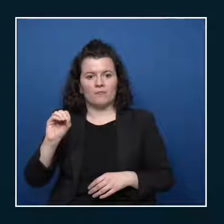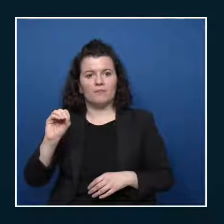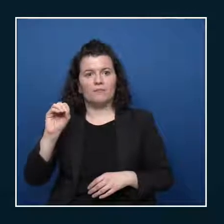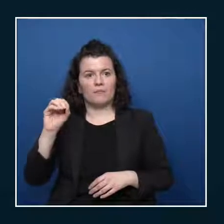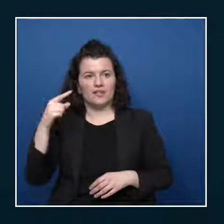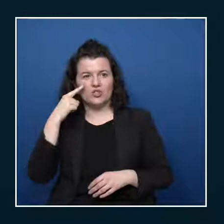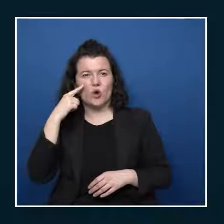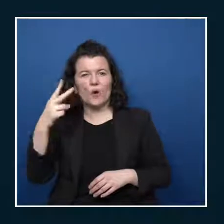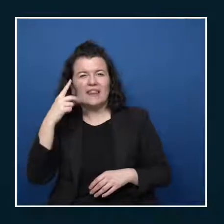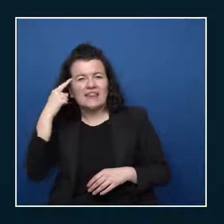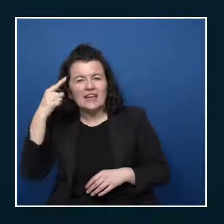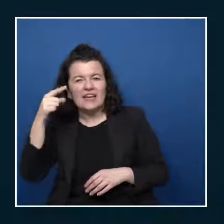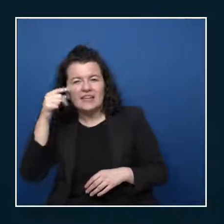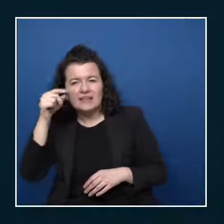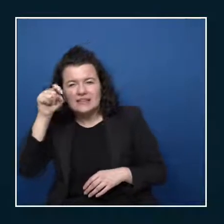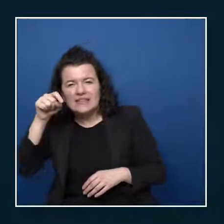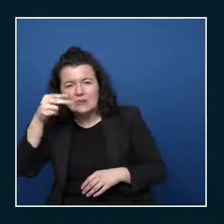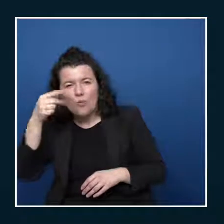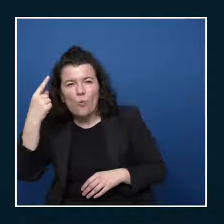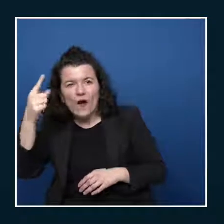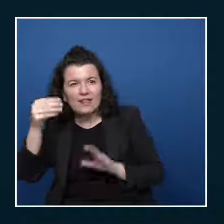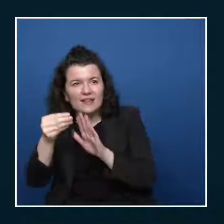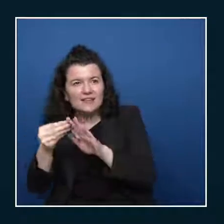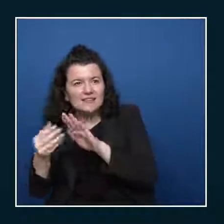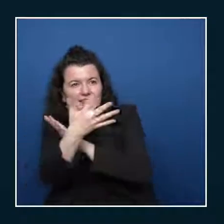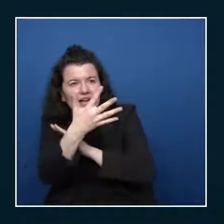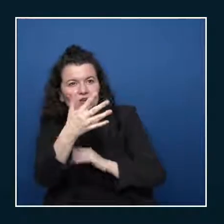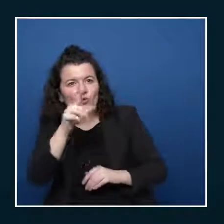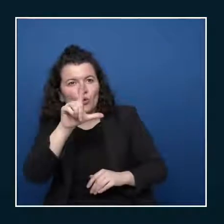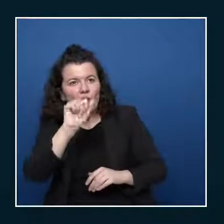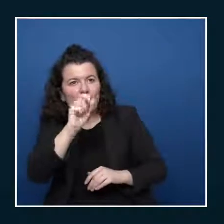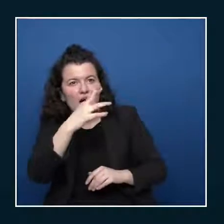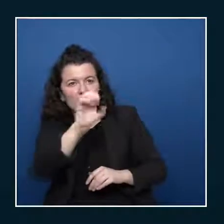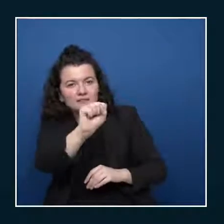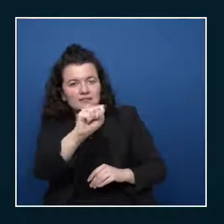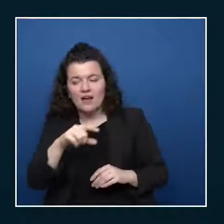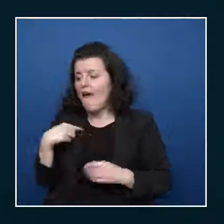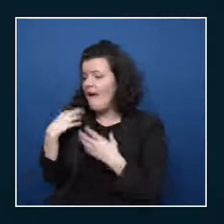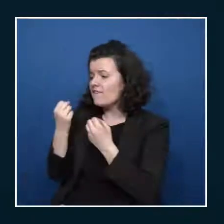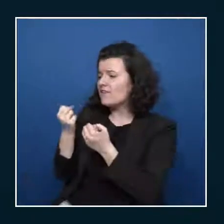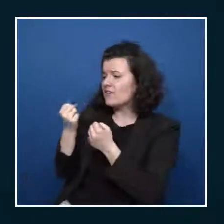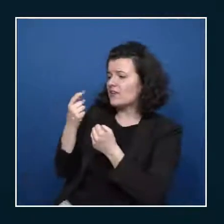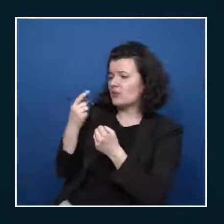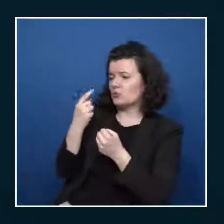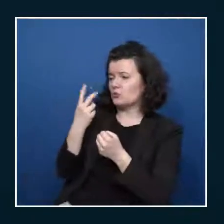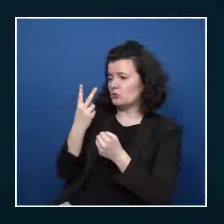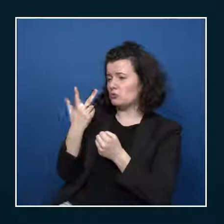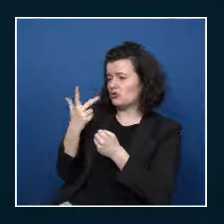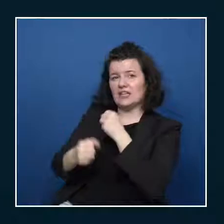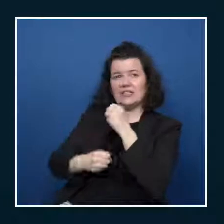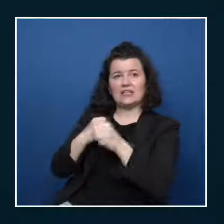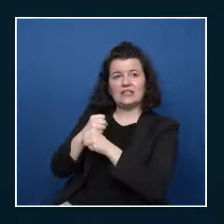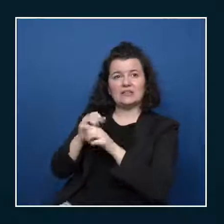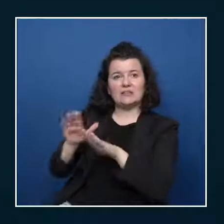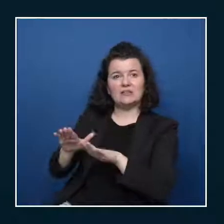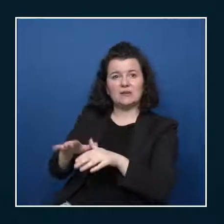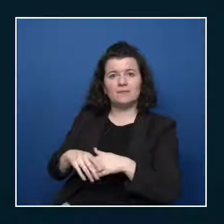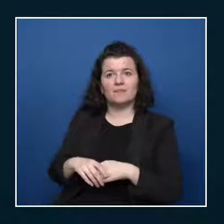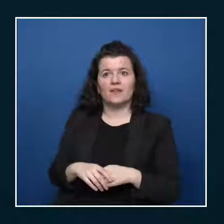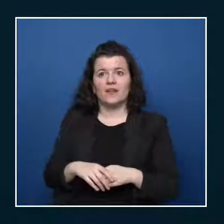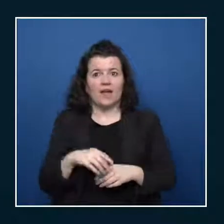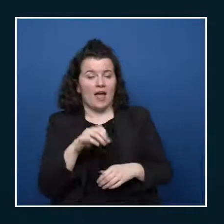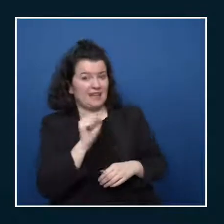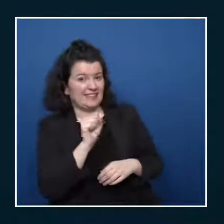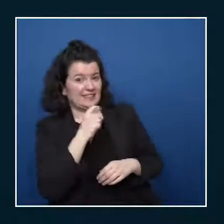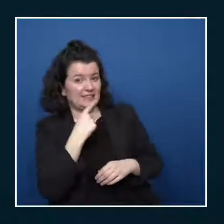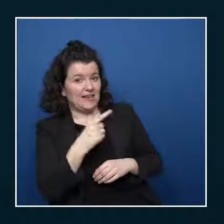That's totally. I'm looking at delivery takes 3 years, but I'm looking at this llama picture that you made on the Llama